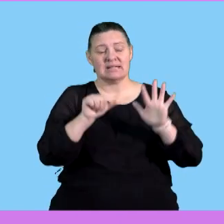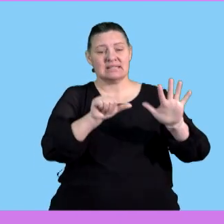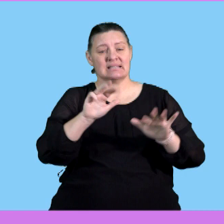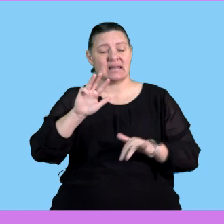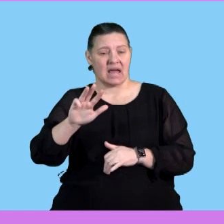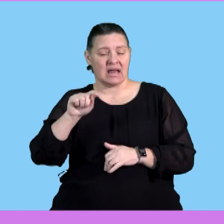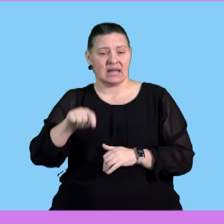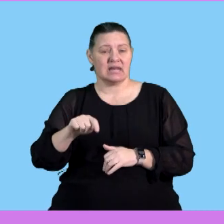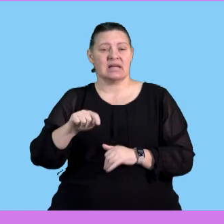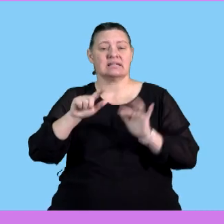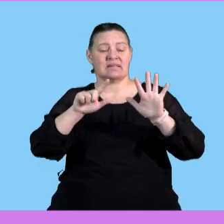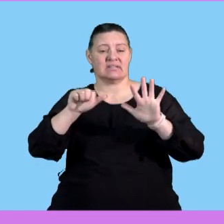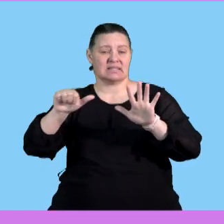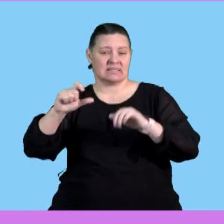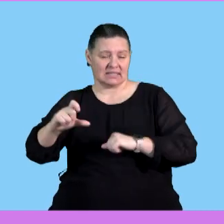which is